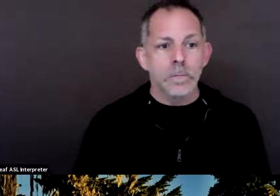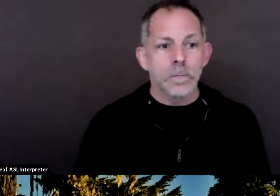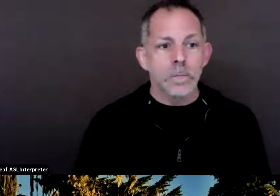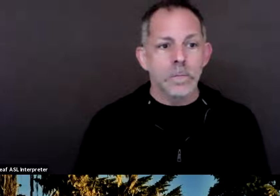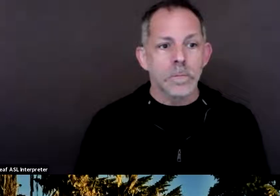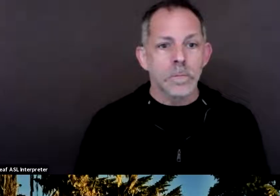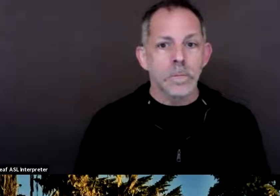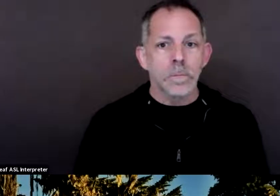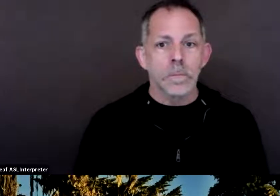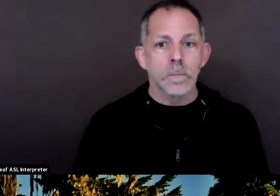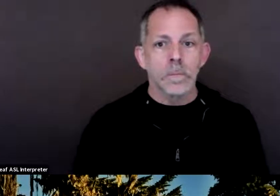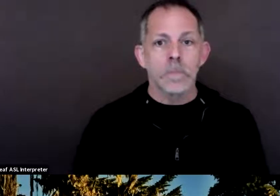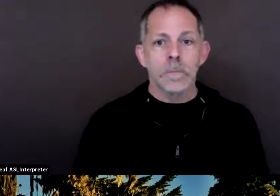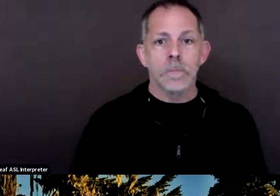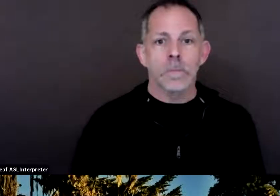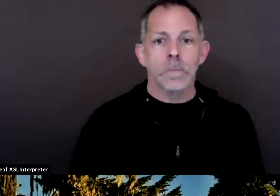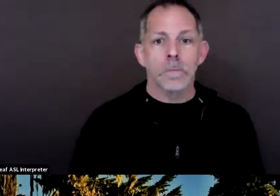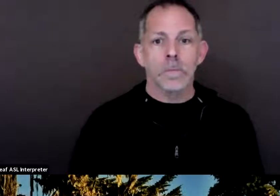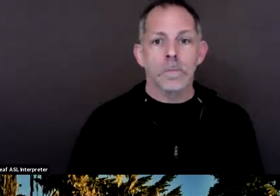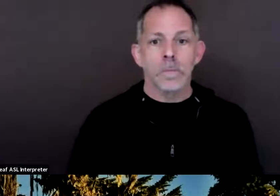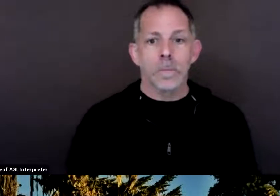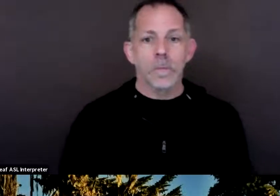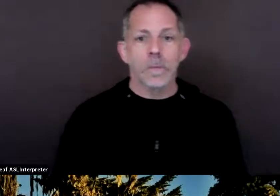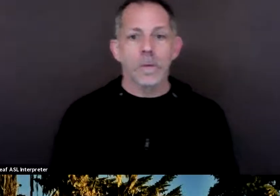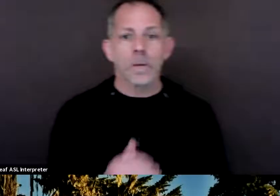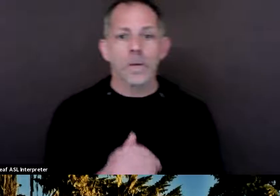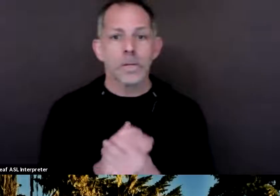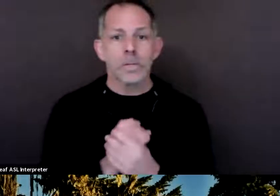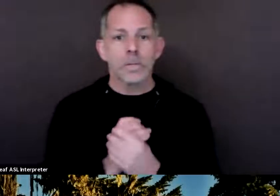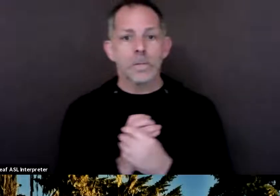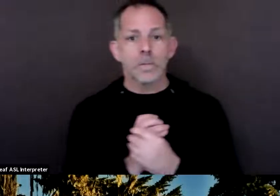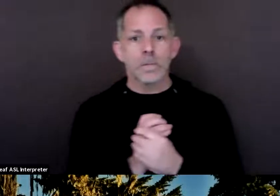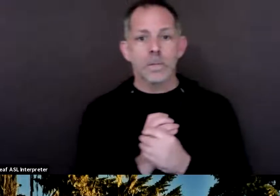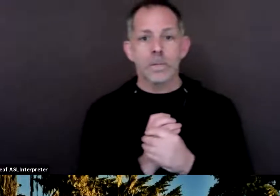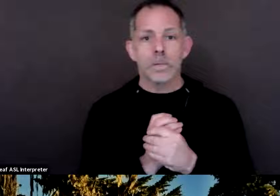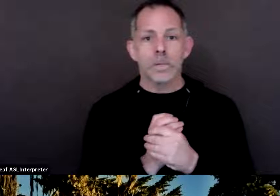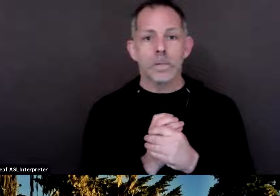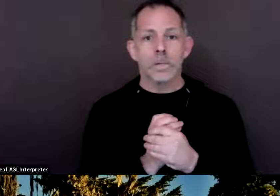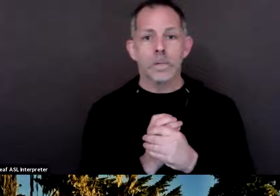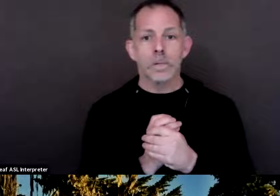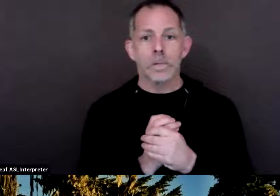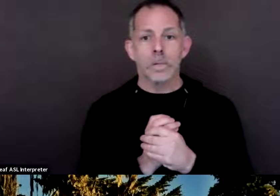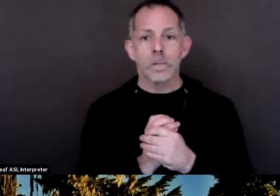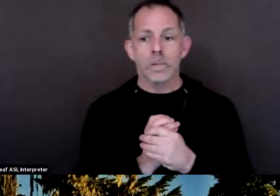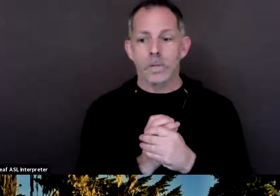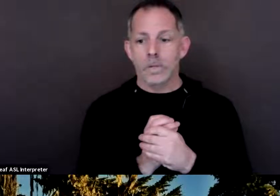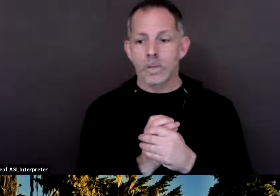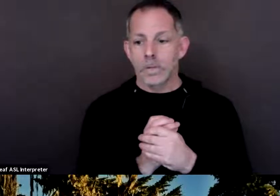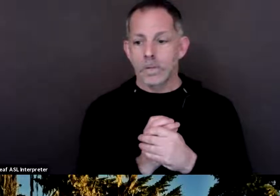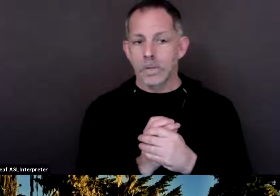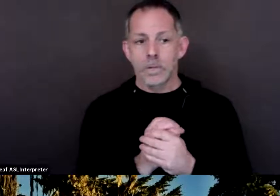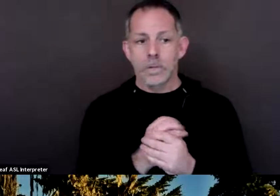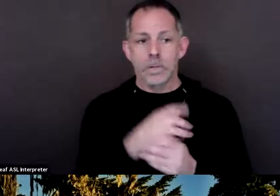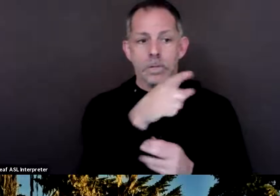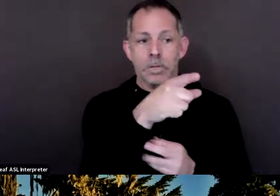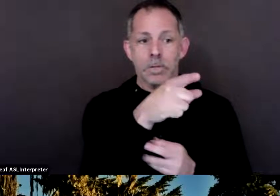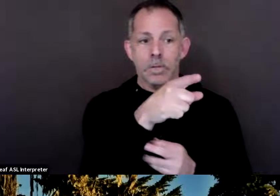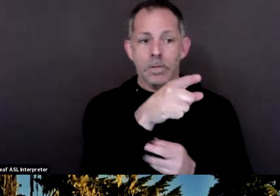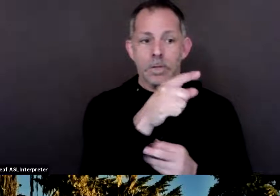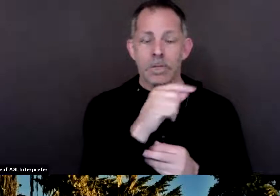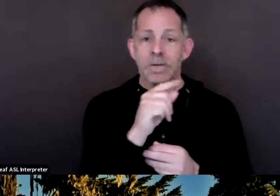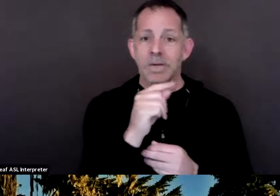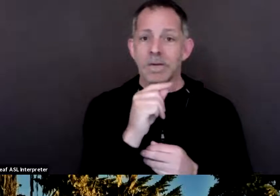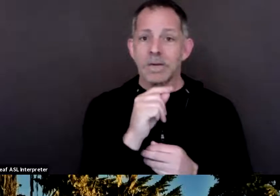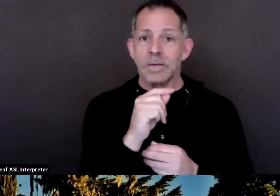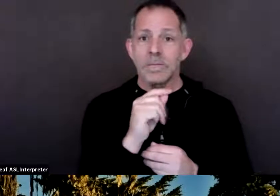the health district, with our fire and EMS community, with private partners like Seattle Visiting Nurses, and many, many others, to ensure